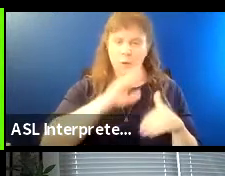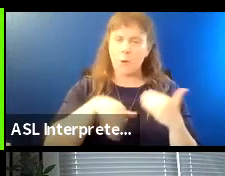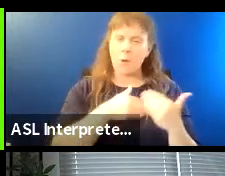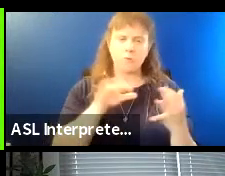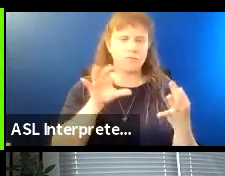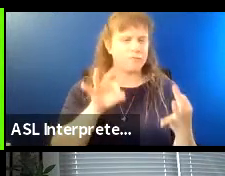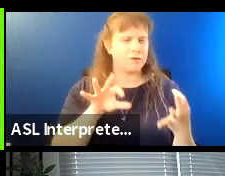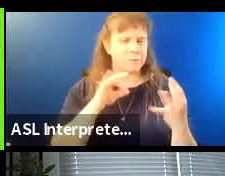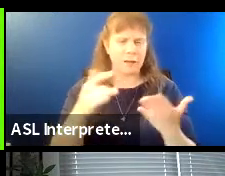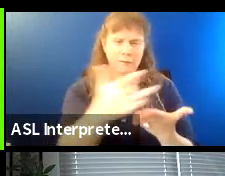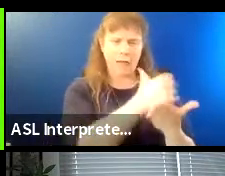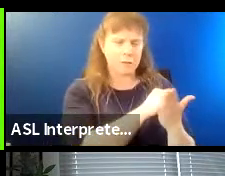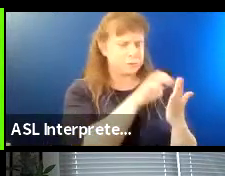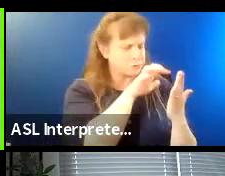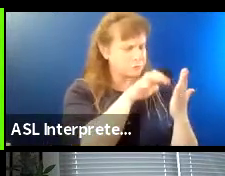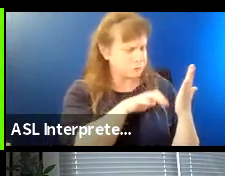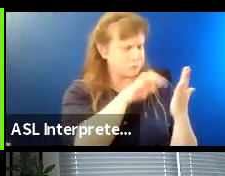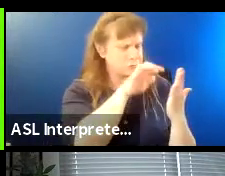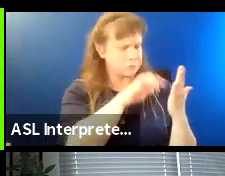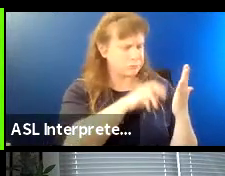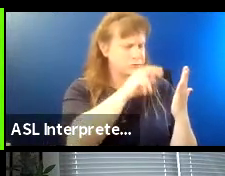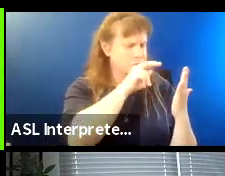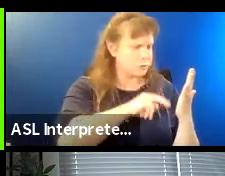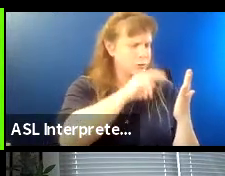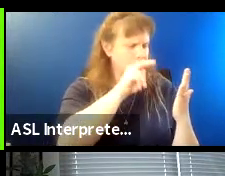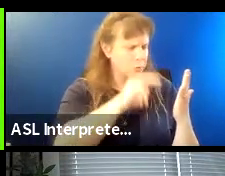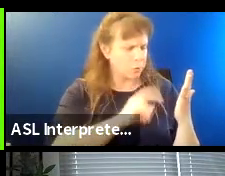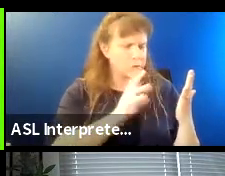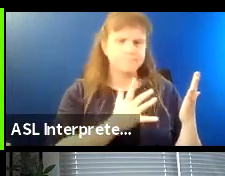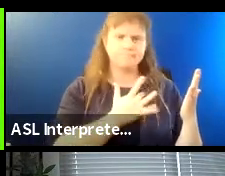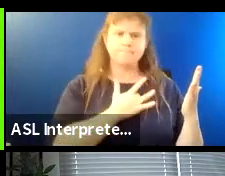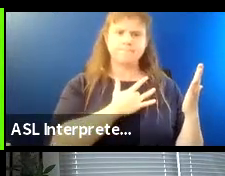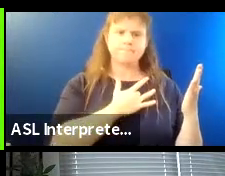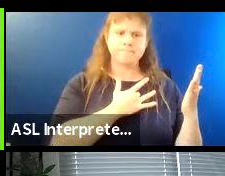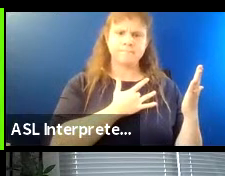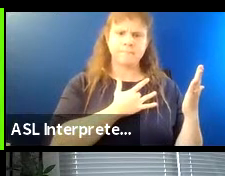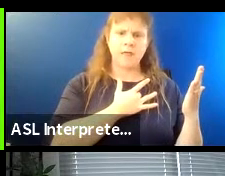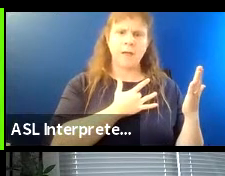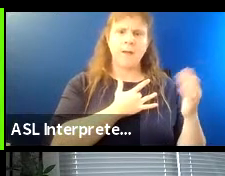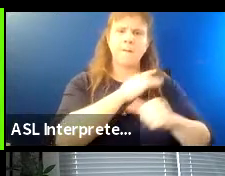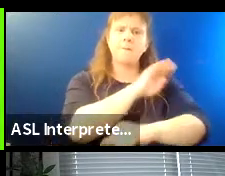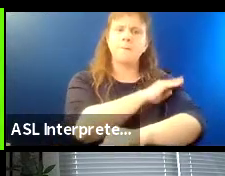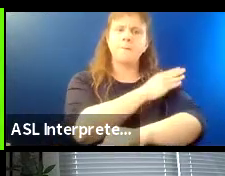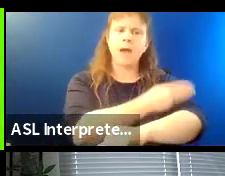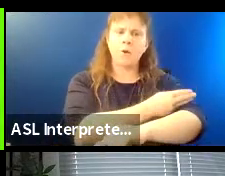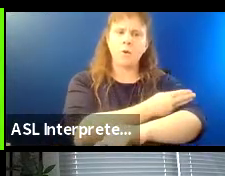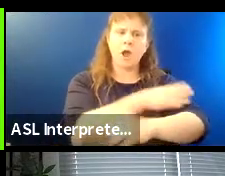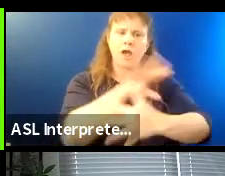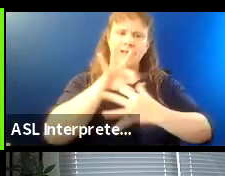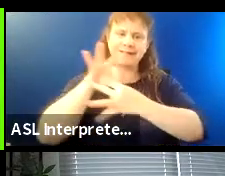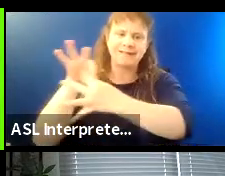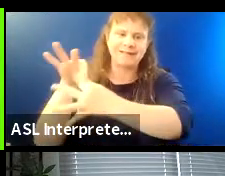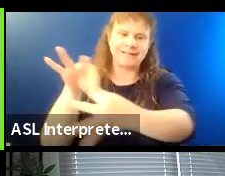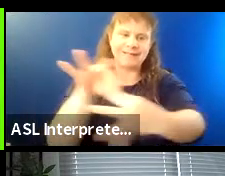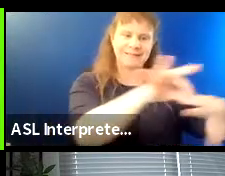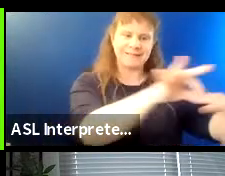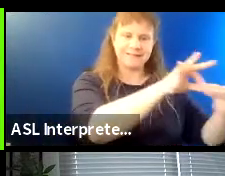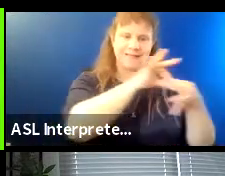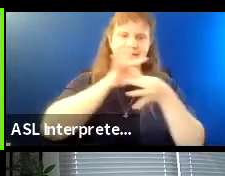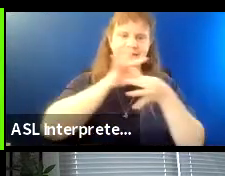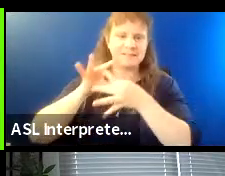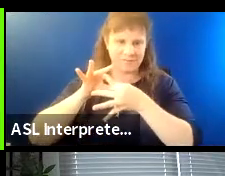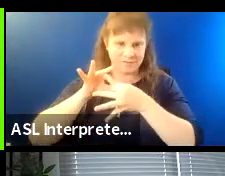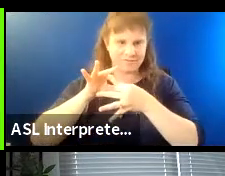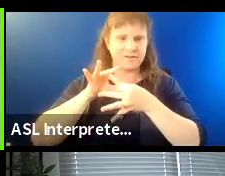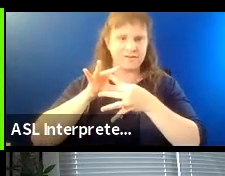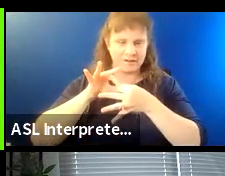you guys was the power of the collective. The power of the collective,